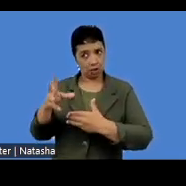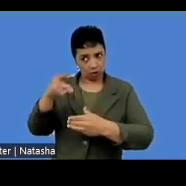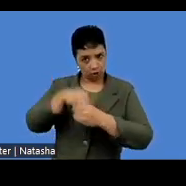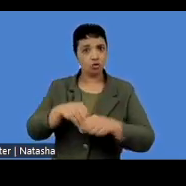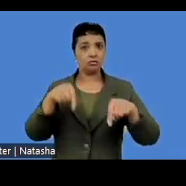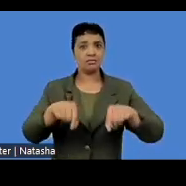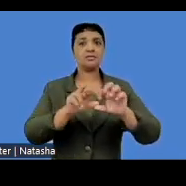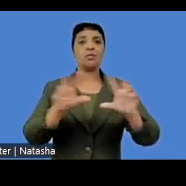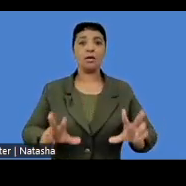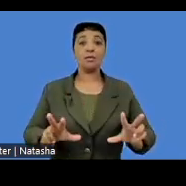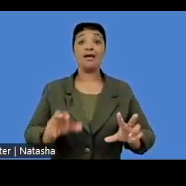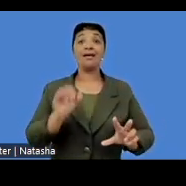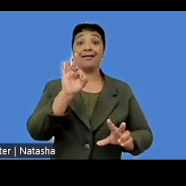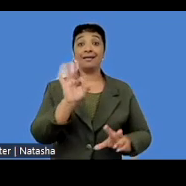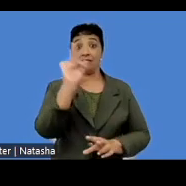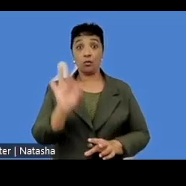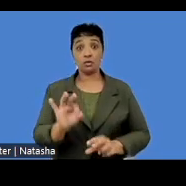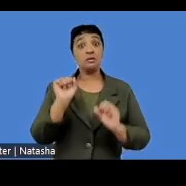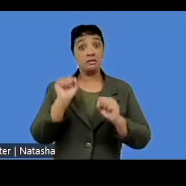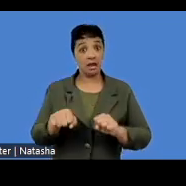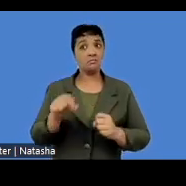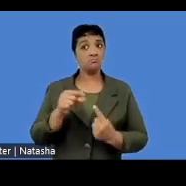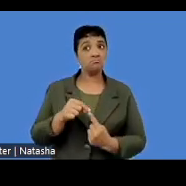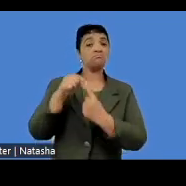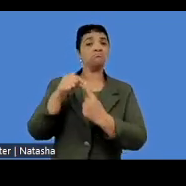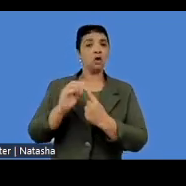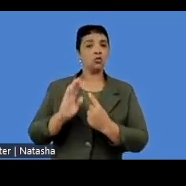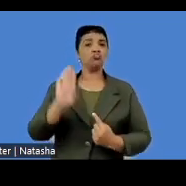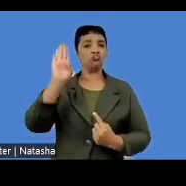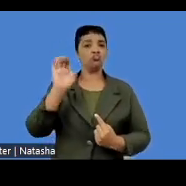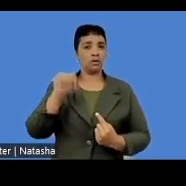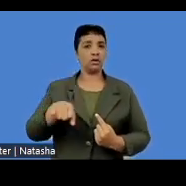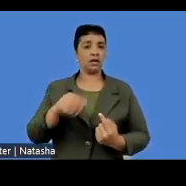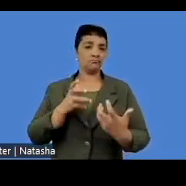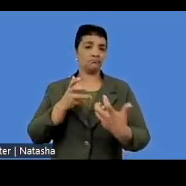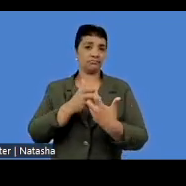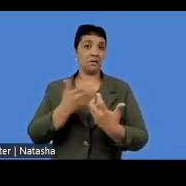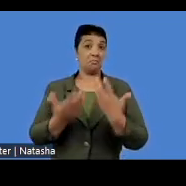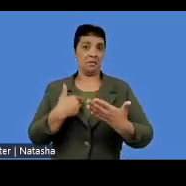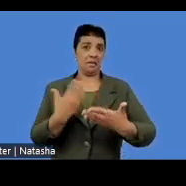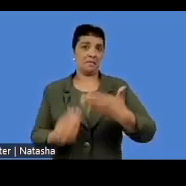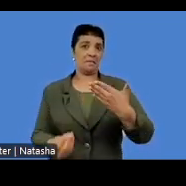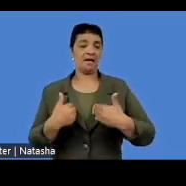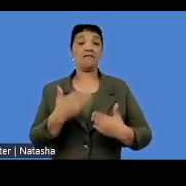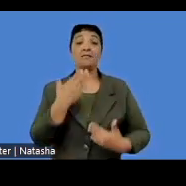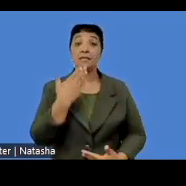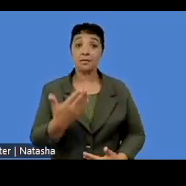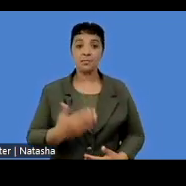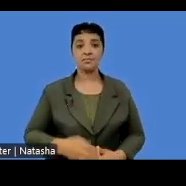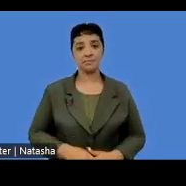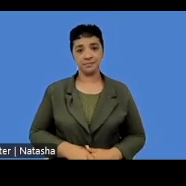they'll be glad also to raise some issues that I could have missed. Thank you so much.